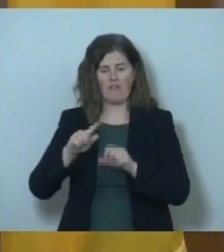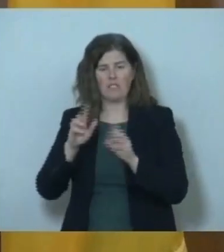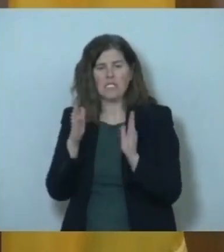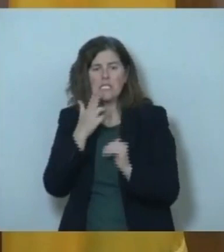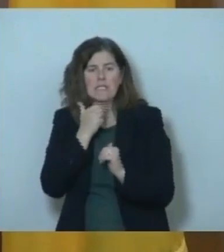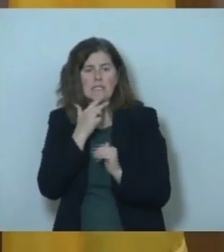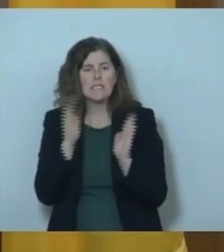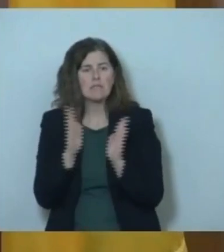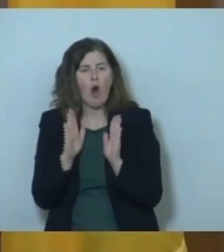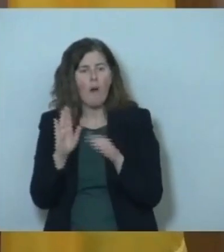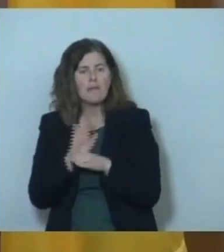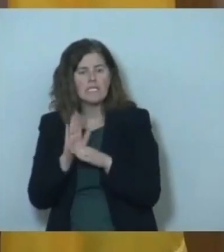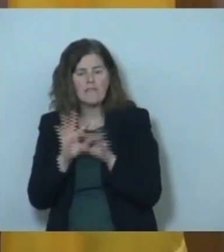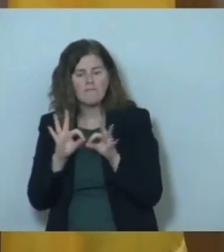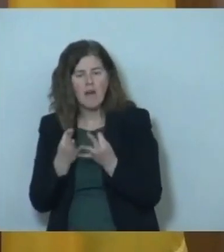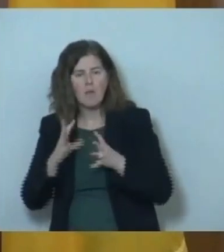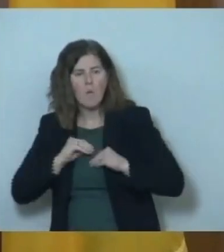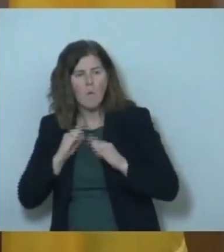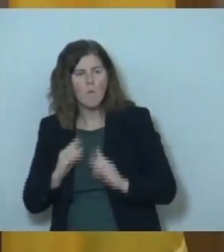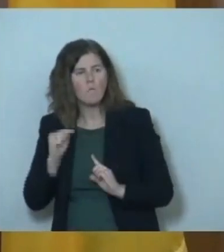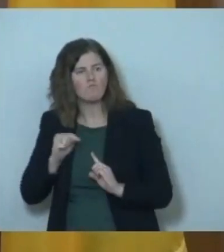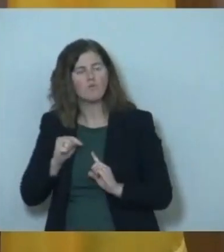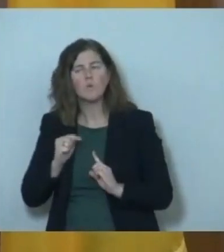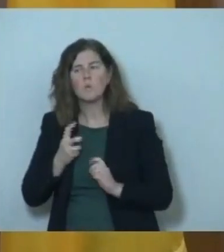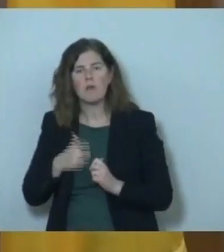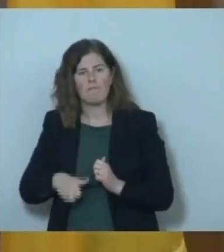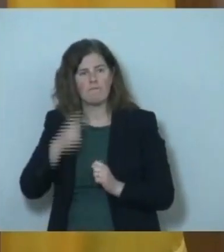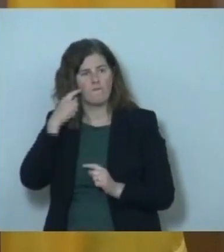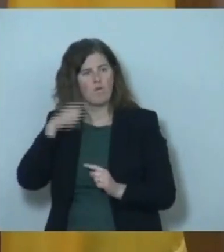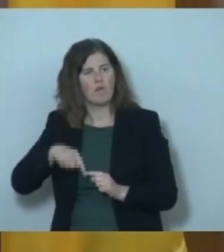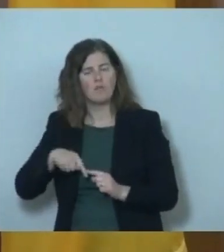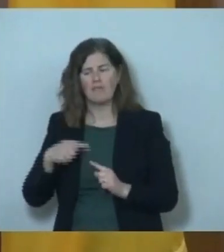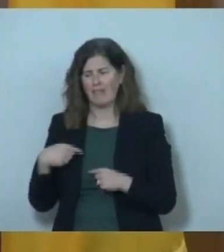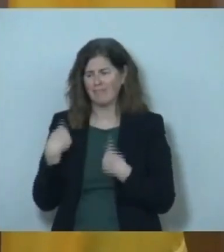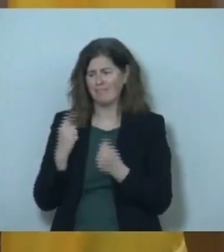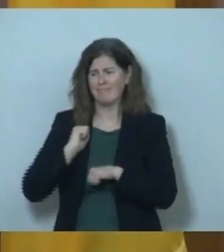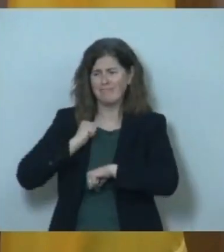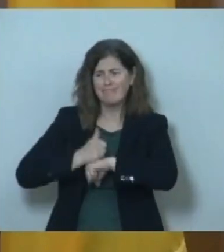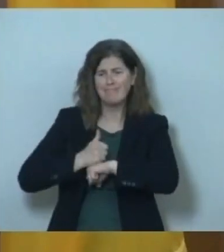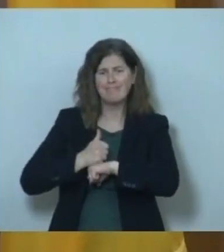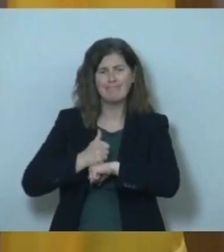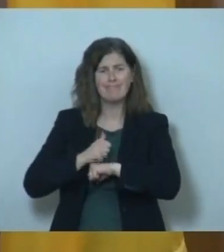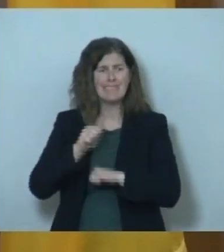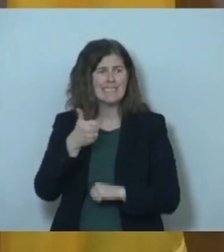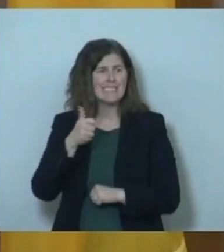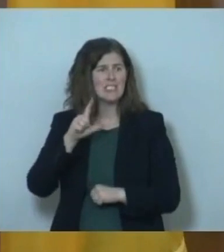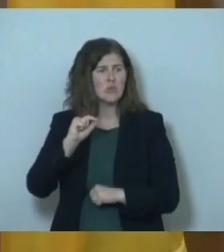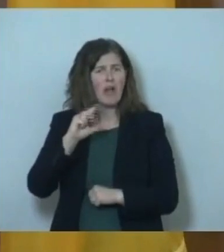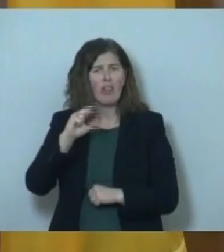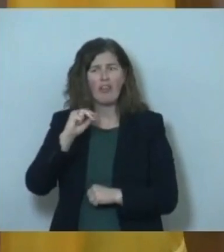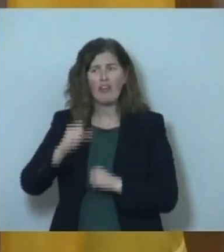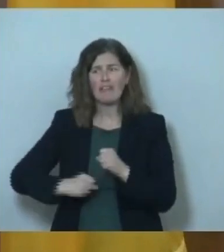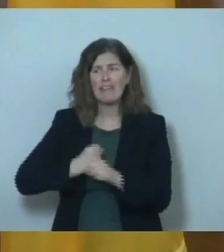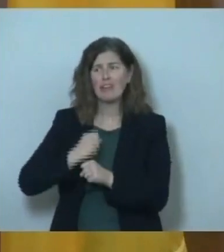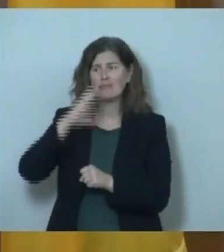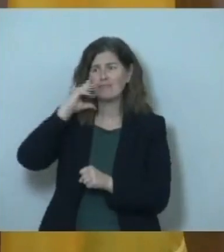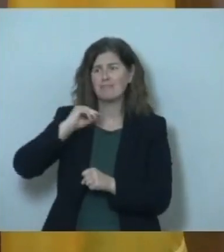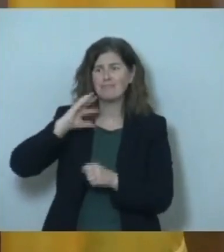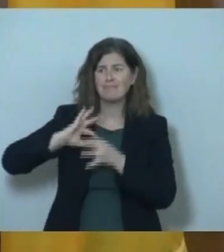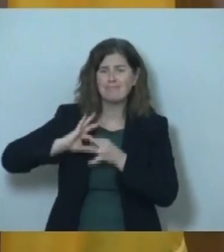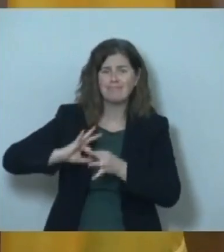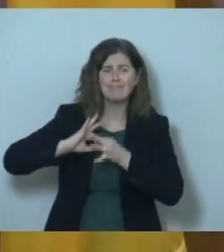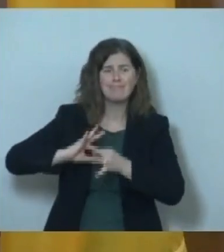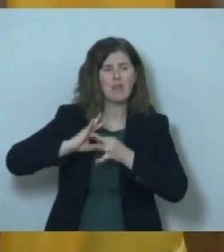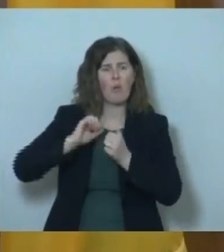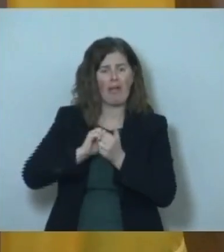small businesses, right, that have had decades of experience and relationships with their managers and wait